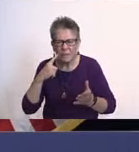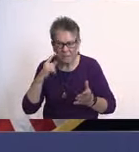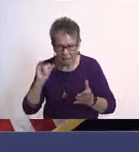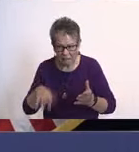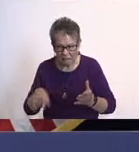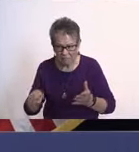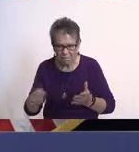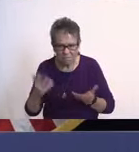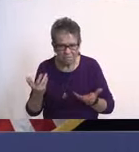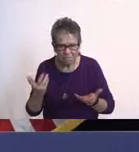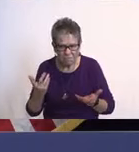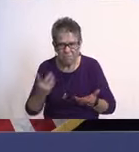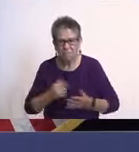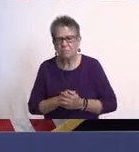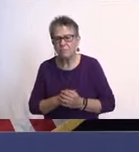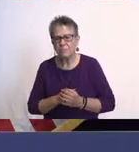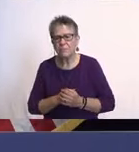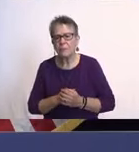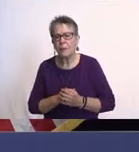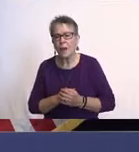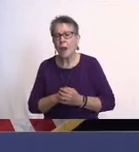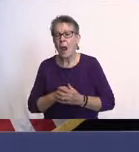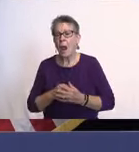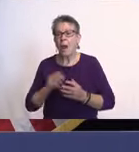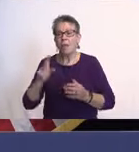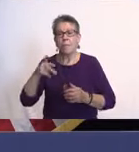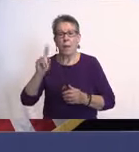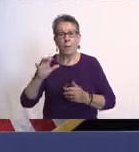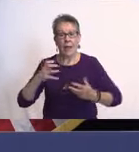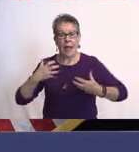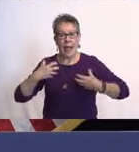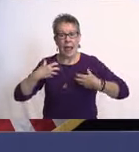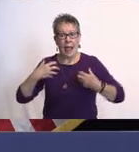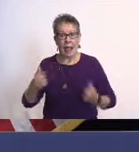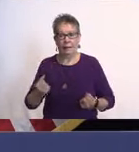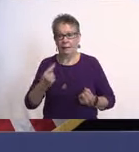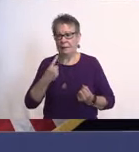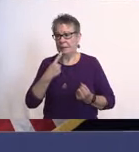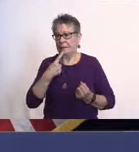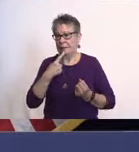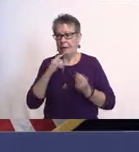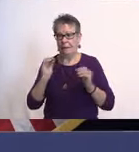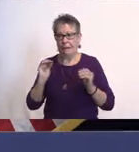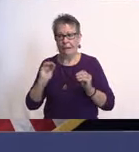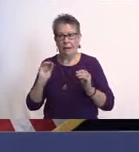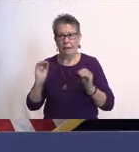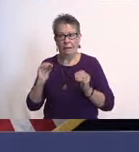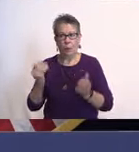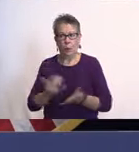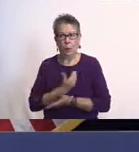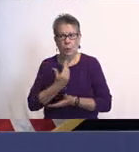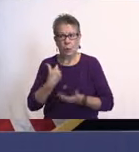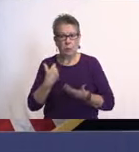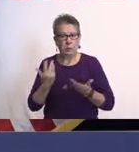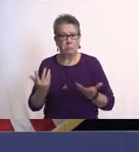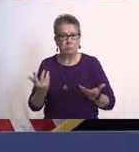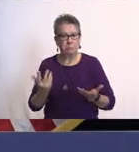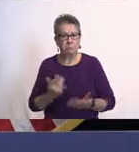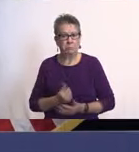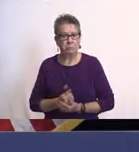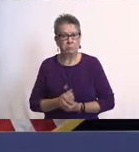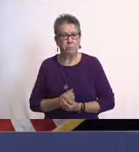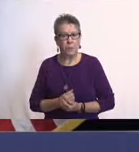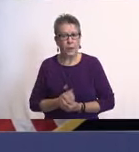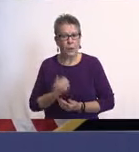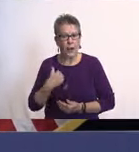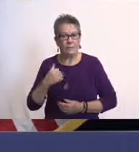No news on the public health. The reason why it's in place, we put this, we had to re-up this, and it's a 30-day window,